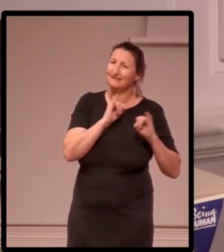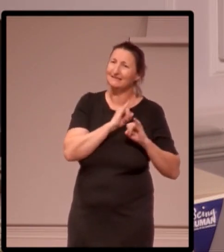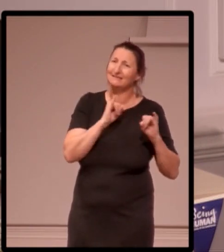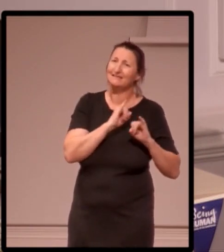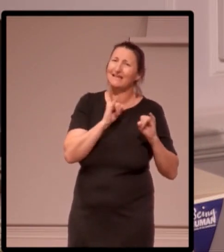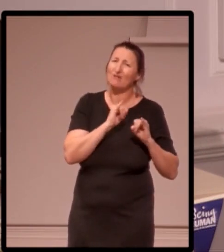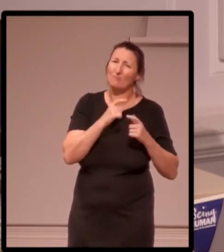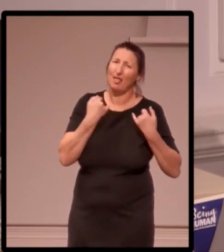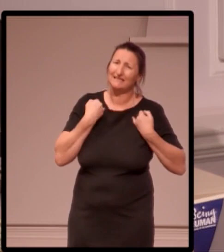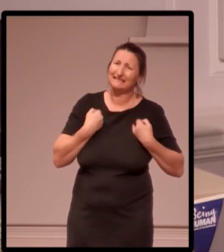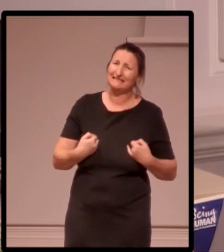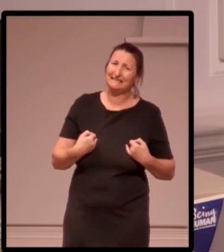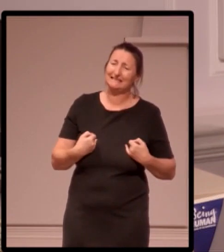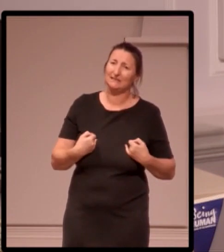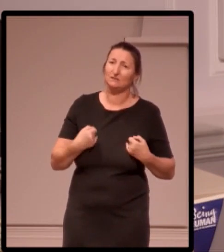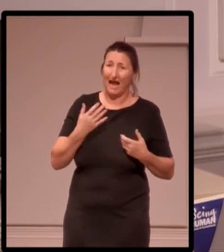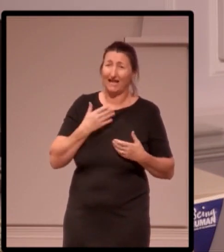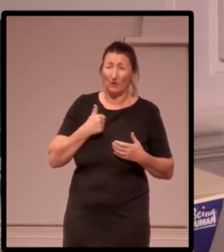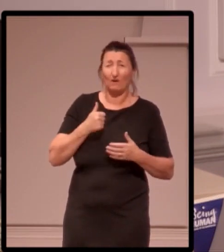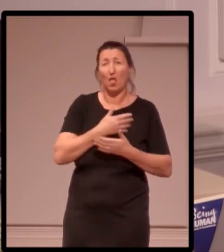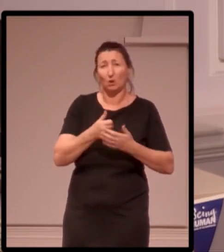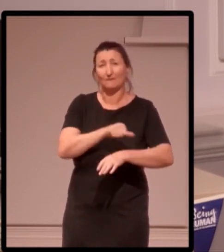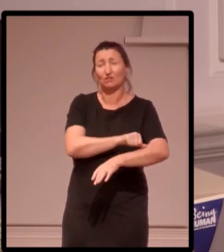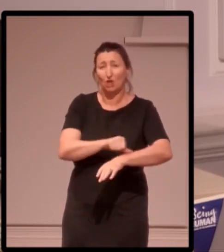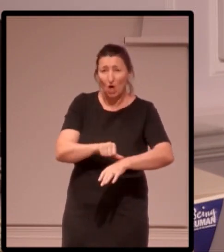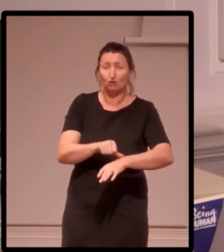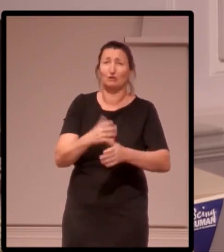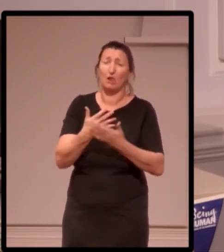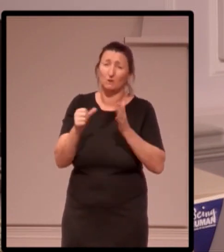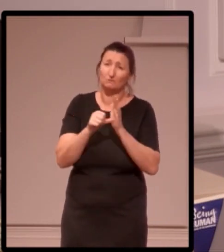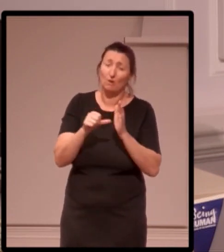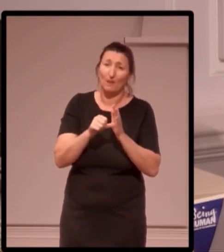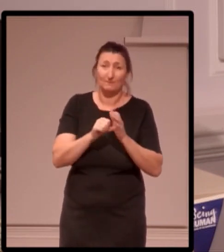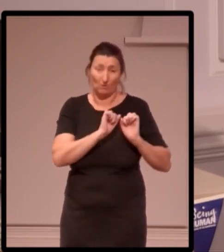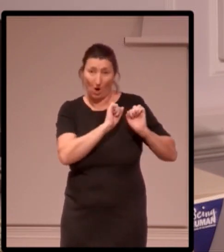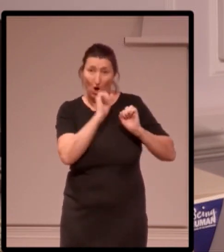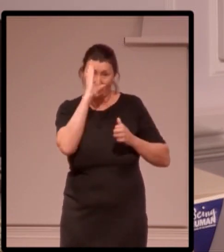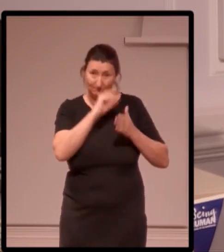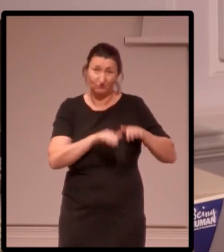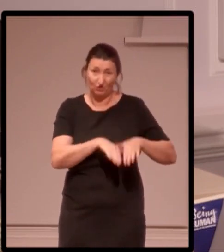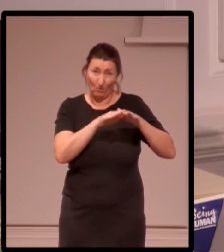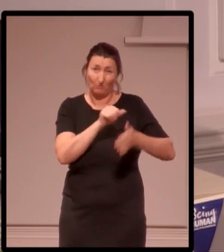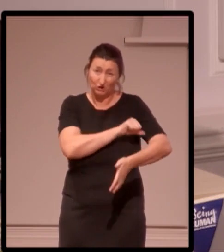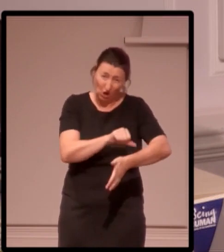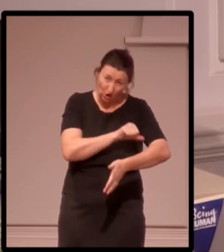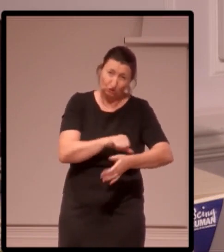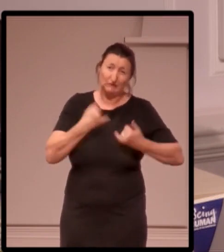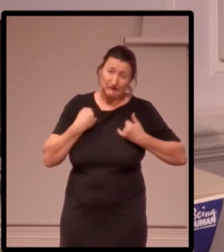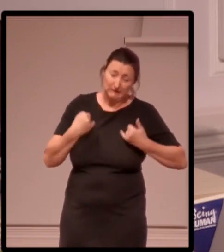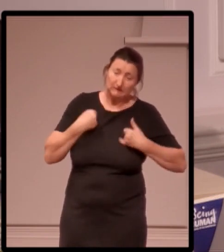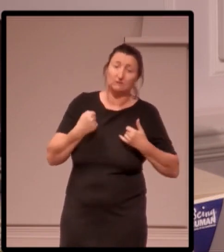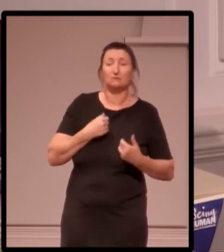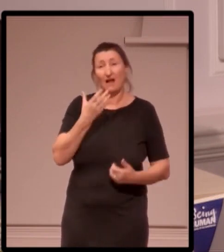very rare disease when I was a child and had to have surgery and had a lot of issues, so my own experience as well. But